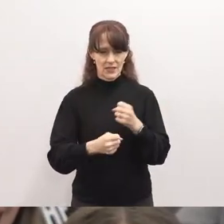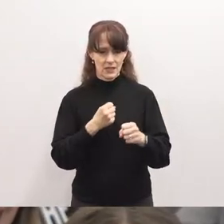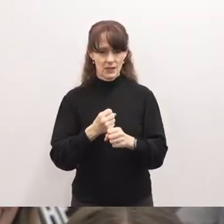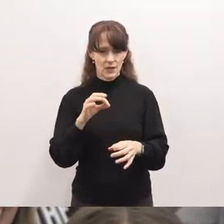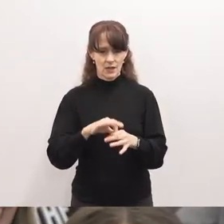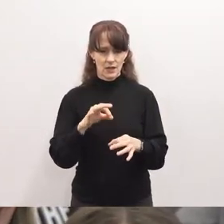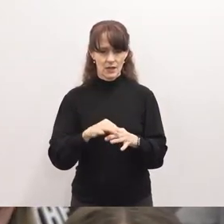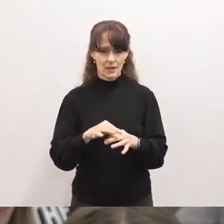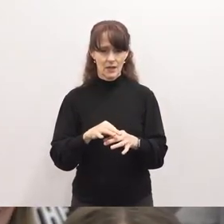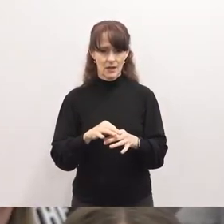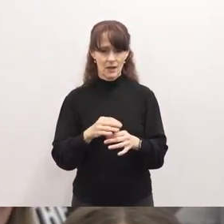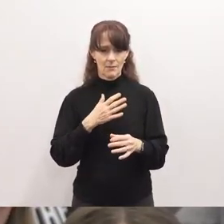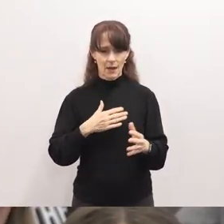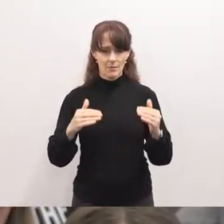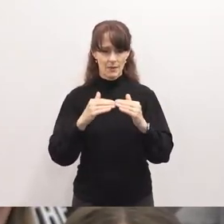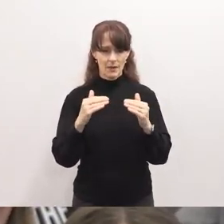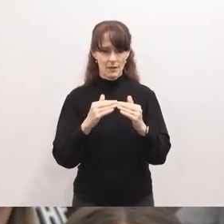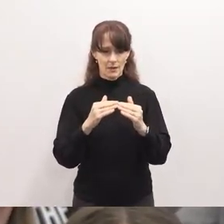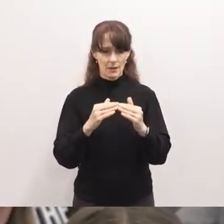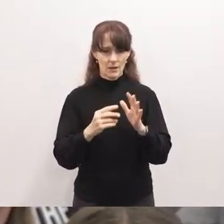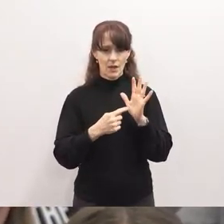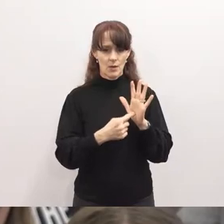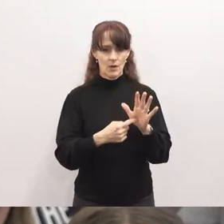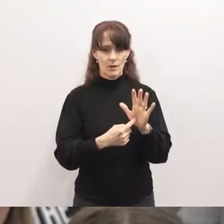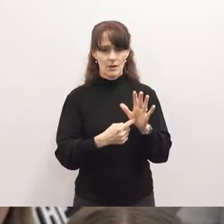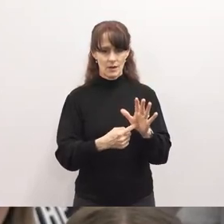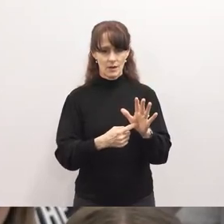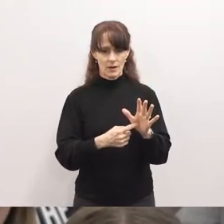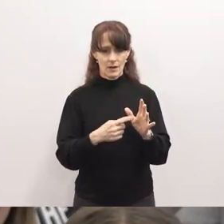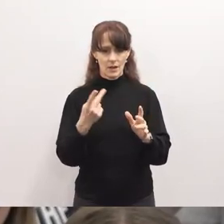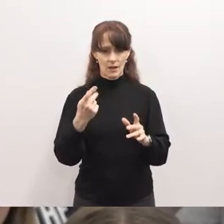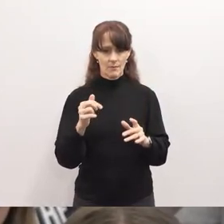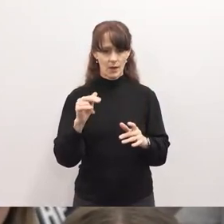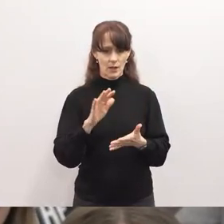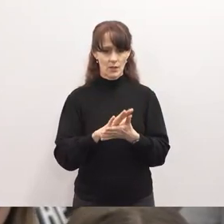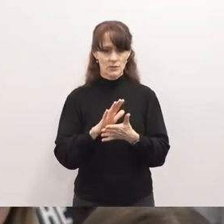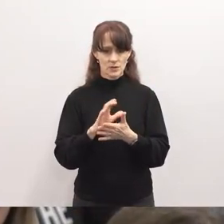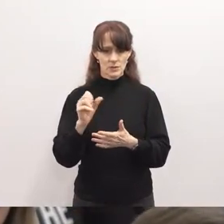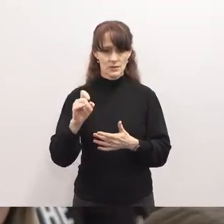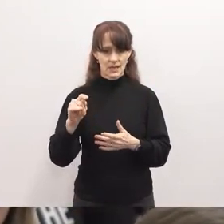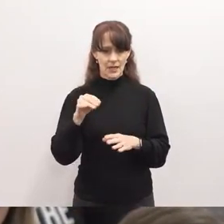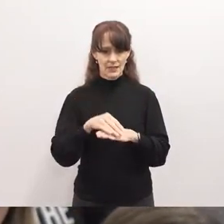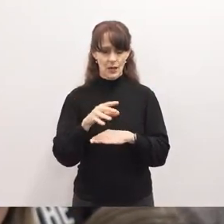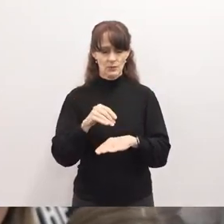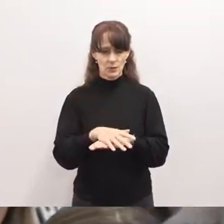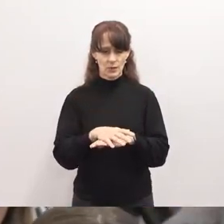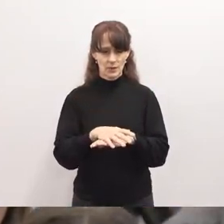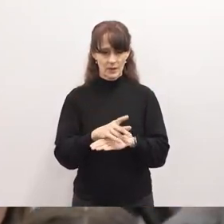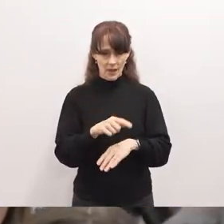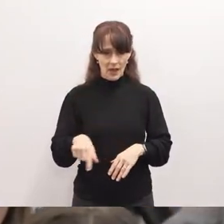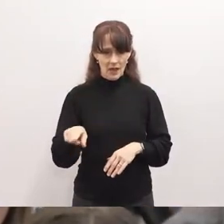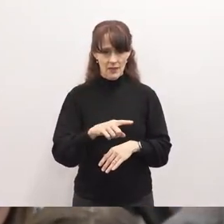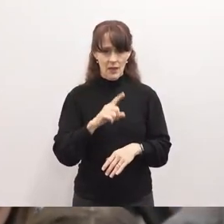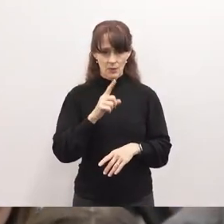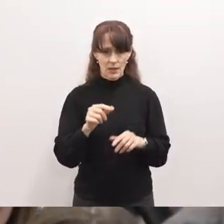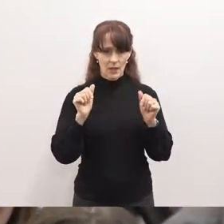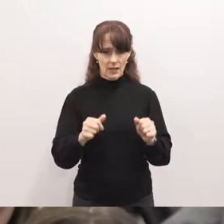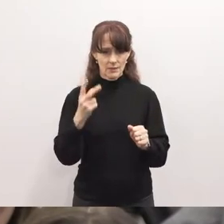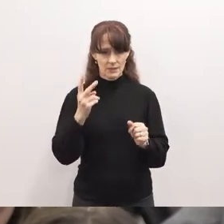elected by my peers to be a representative at Poly's School Site Council. And there, I'm really able to